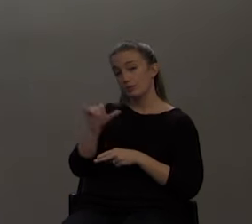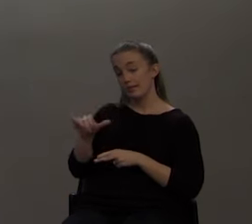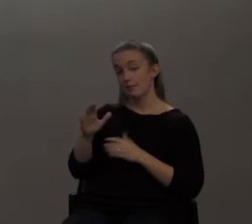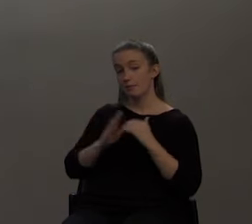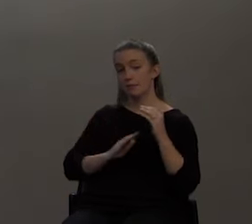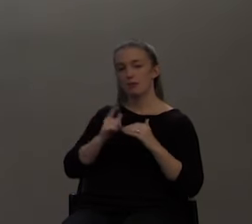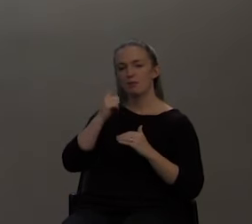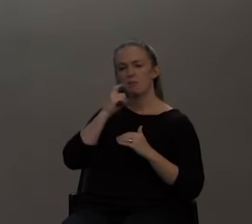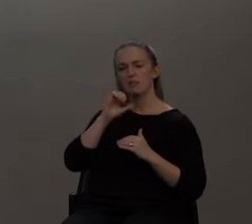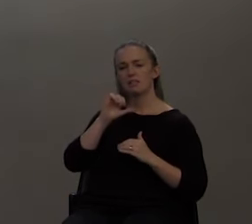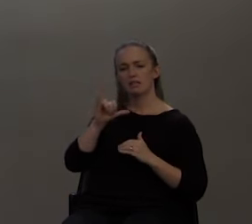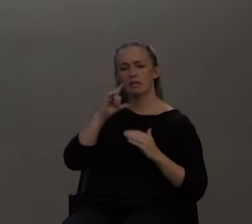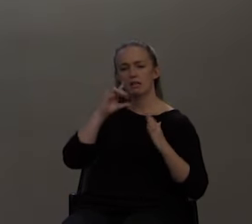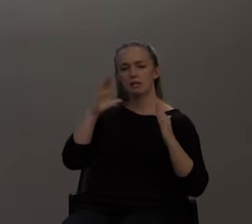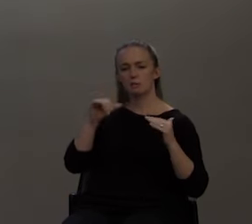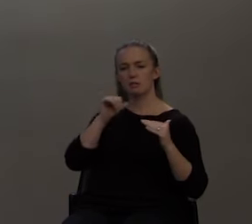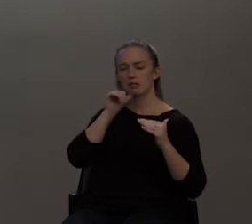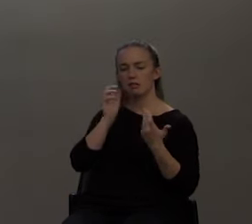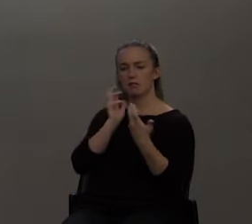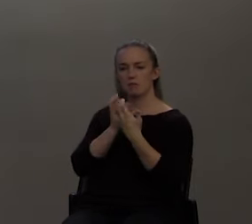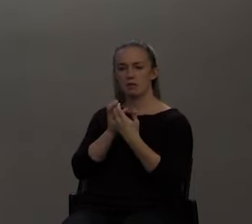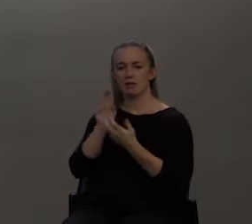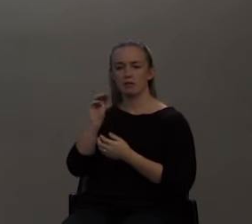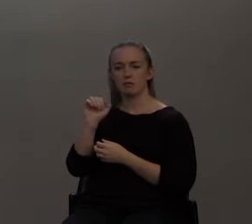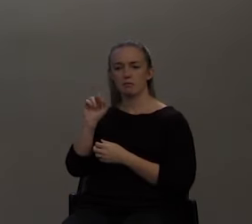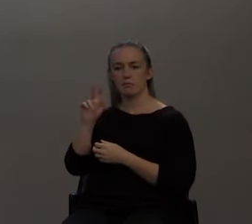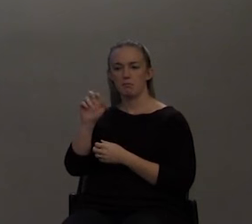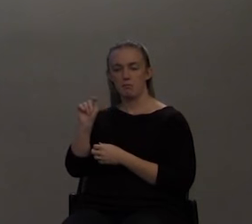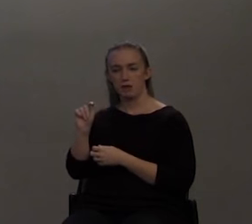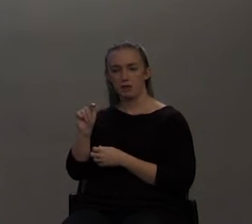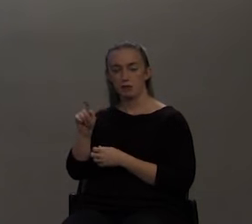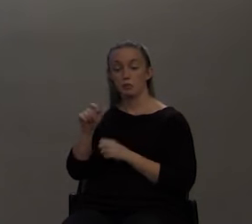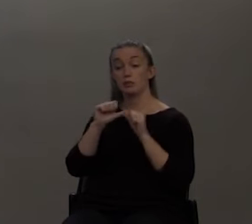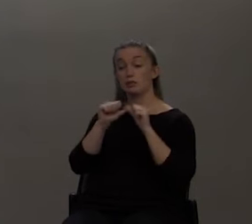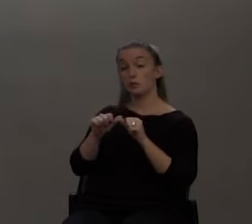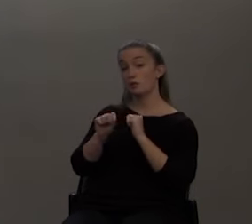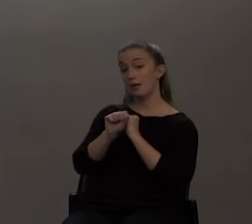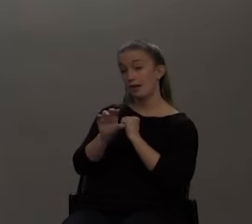not be realistic to the market, and you continue to market, you continue to